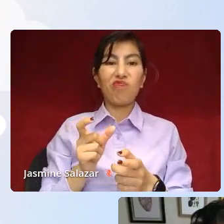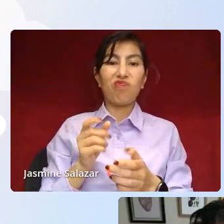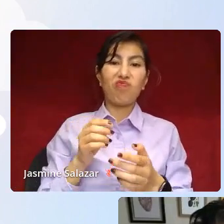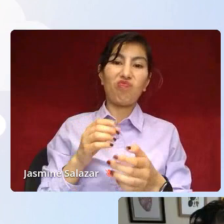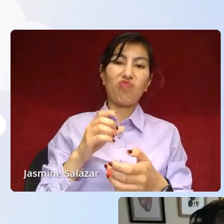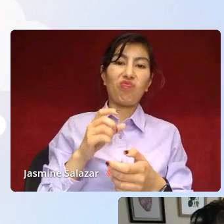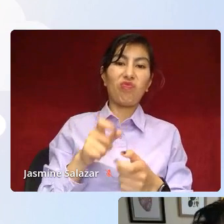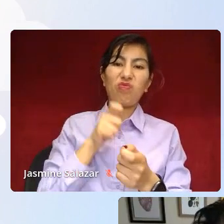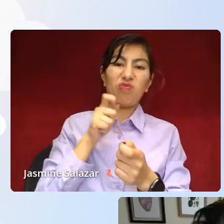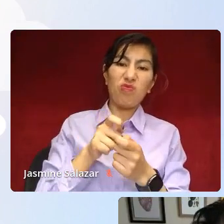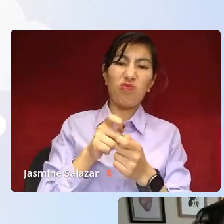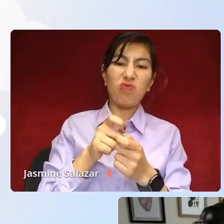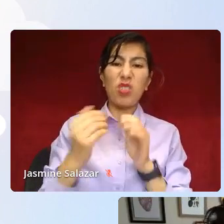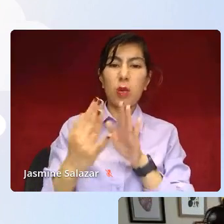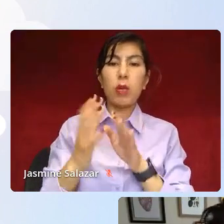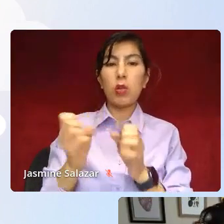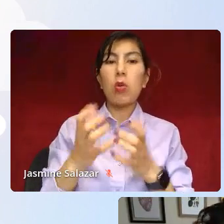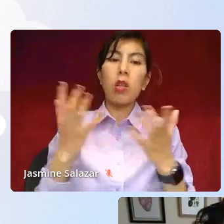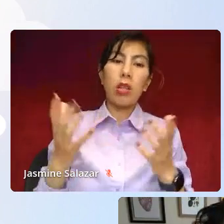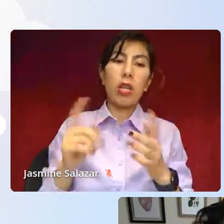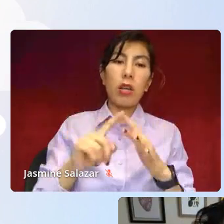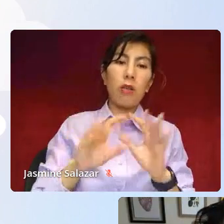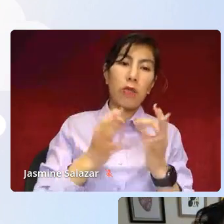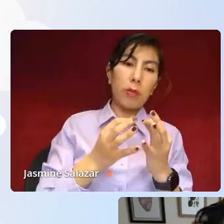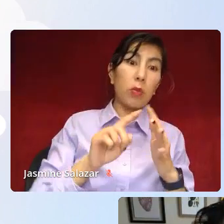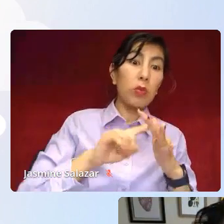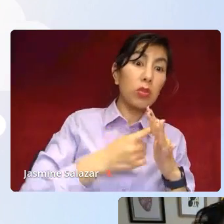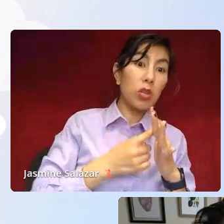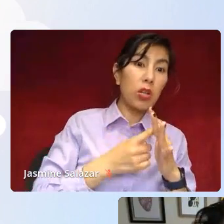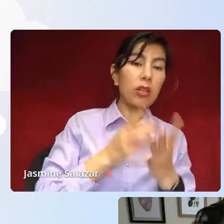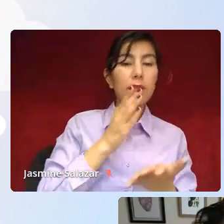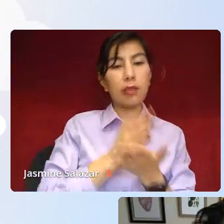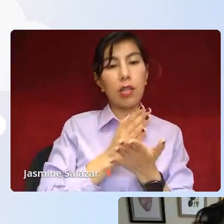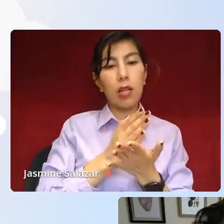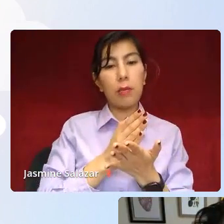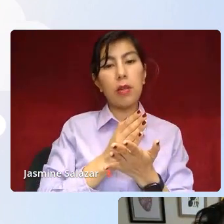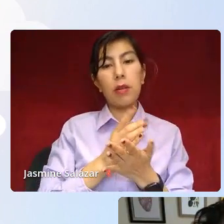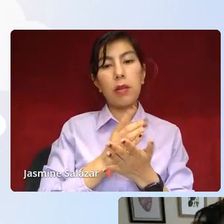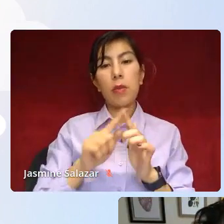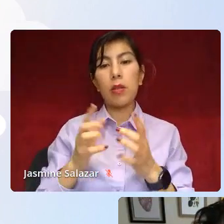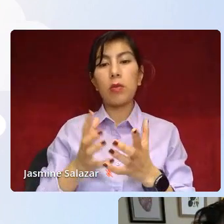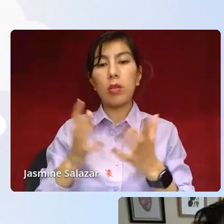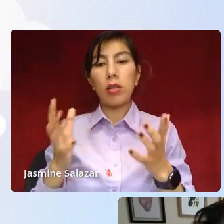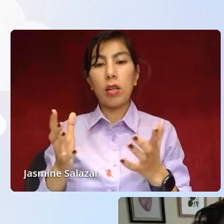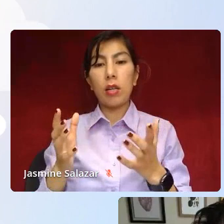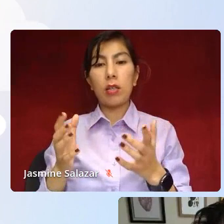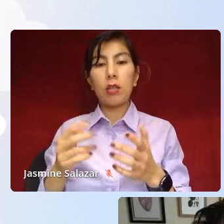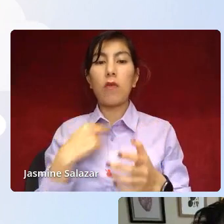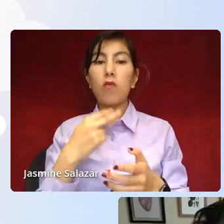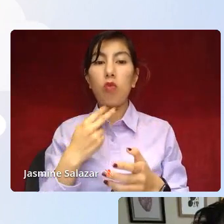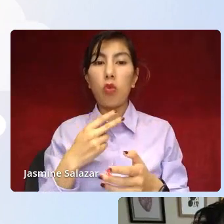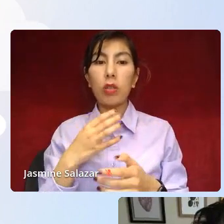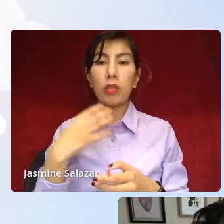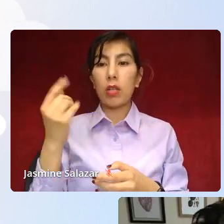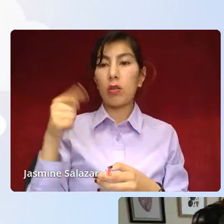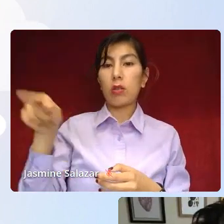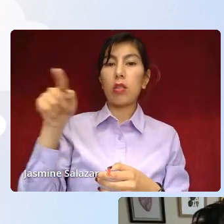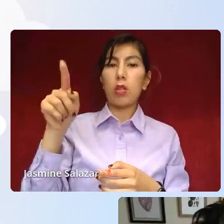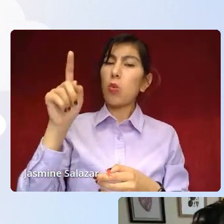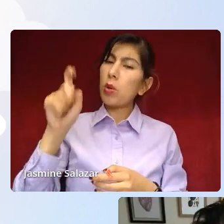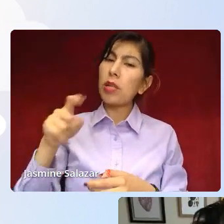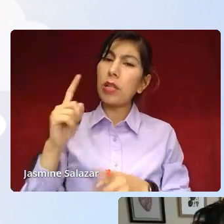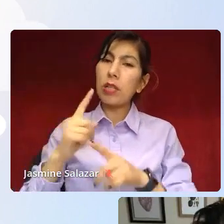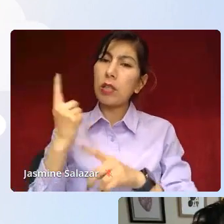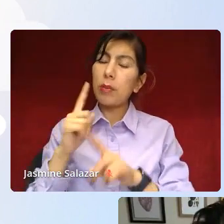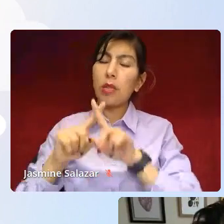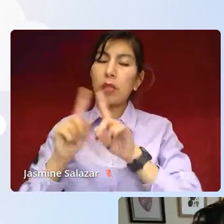So a lot of families would start and stop. And, you know, there was a lot of voices out there saying we need something different.